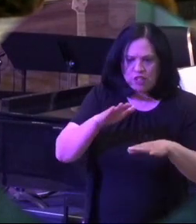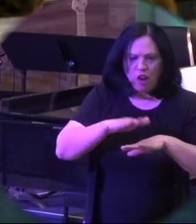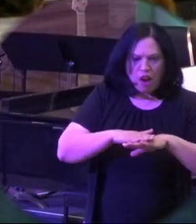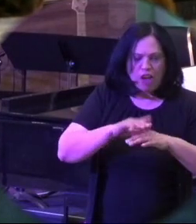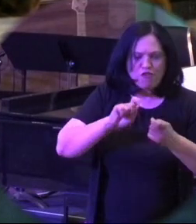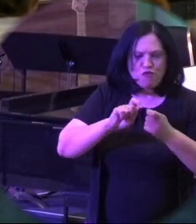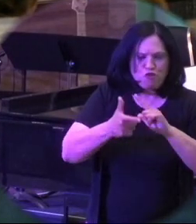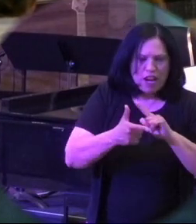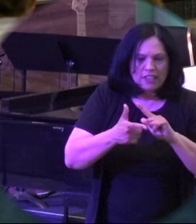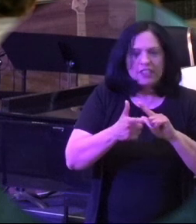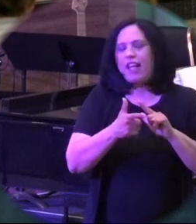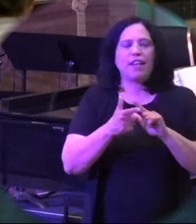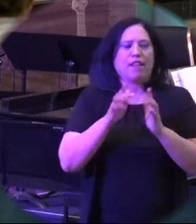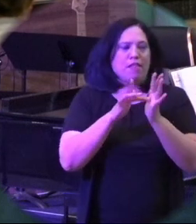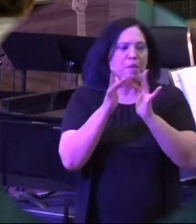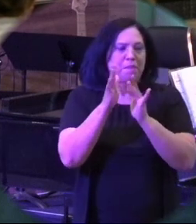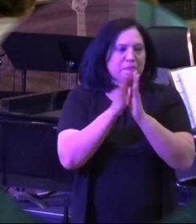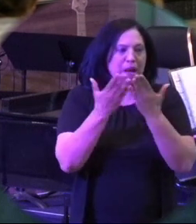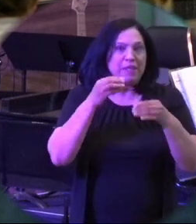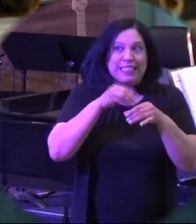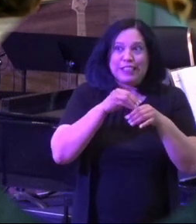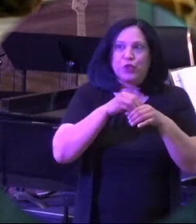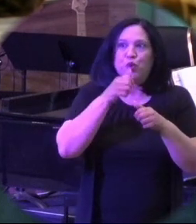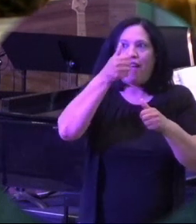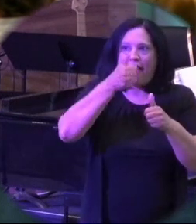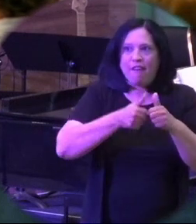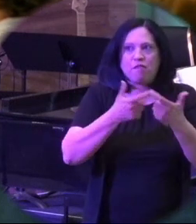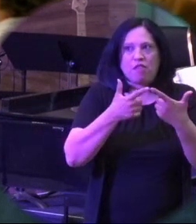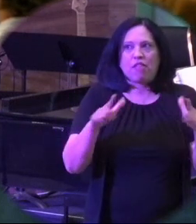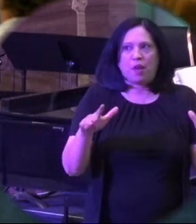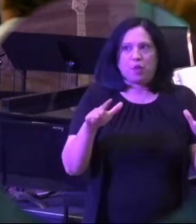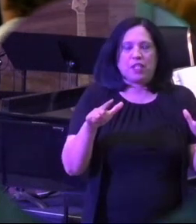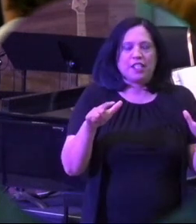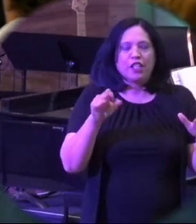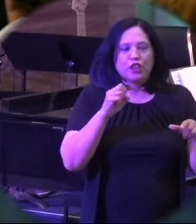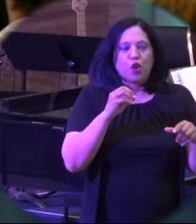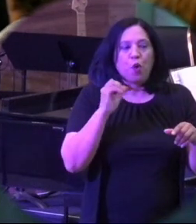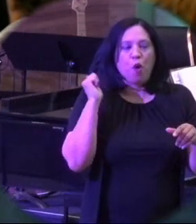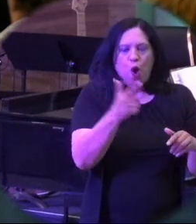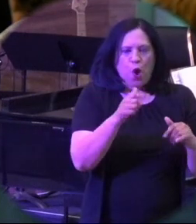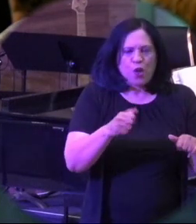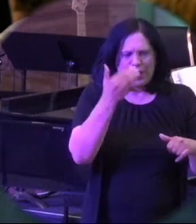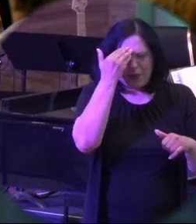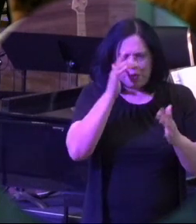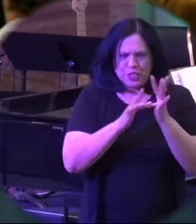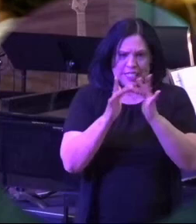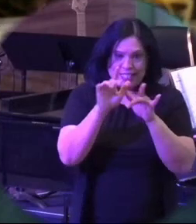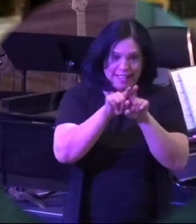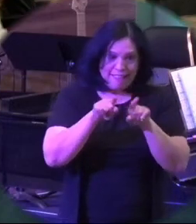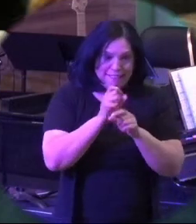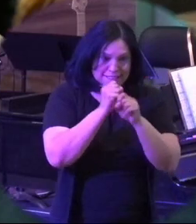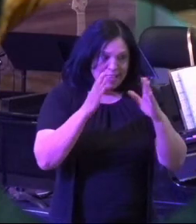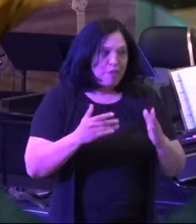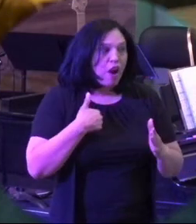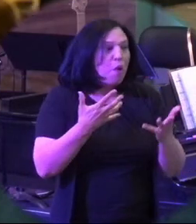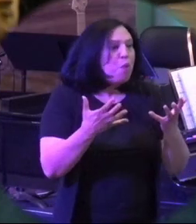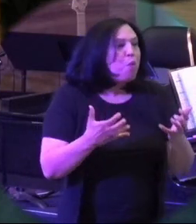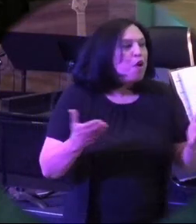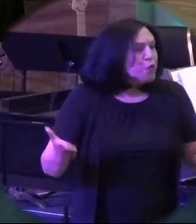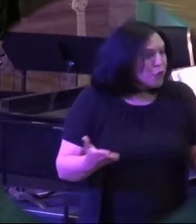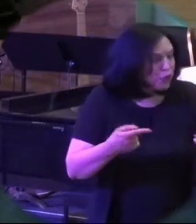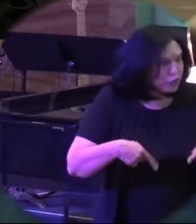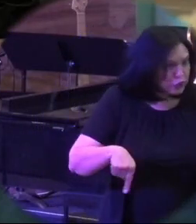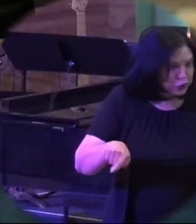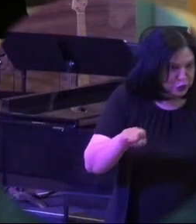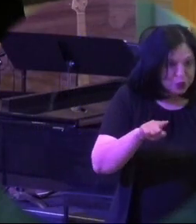7,300 languages so that everybody can know Jesus as their Savior. I wanted to encourage you this week to look up,